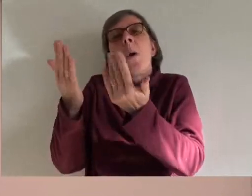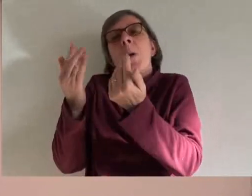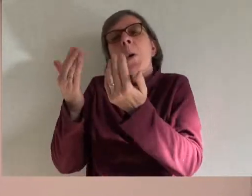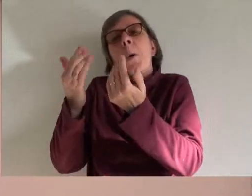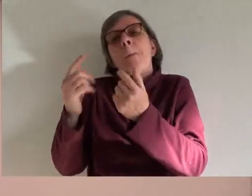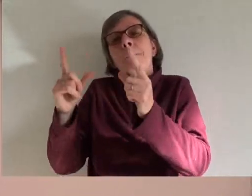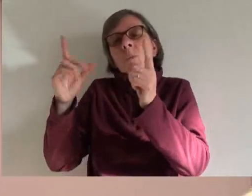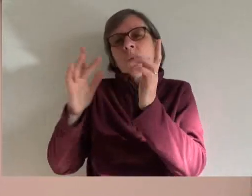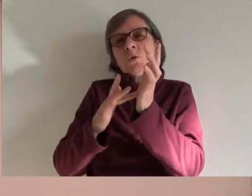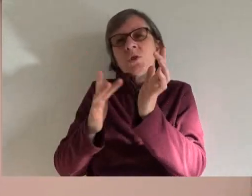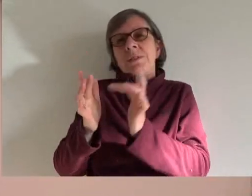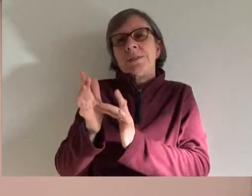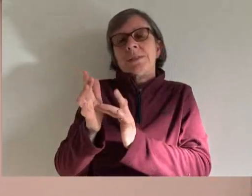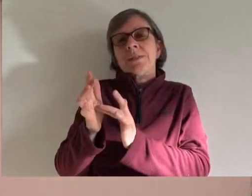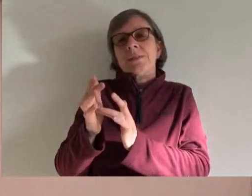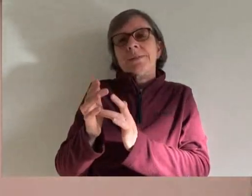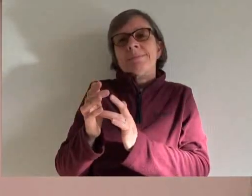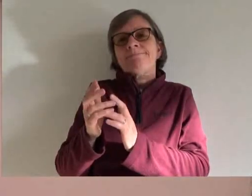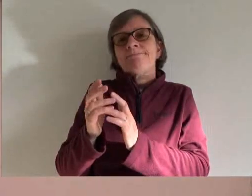Let's just pray.